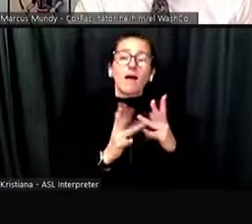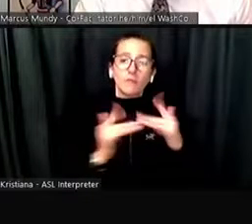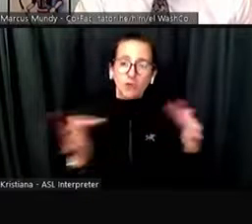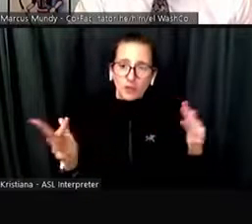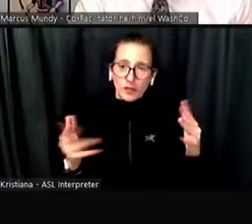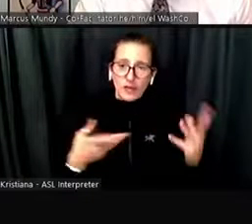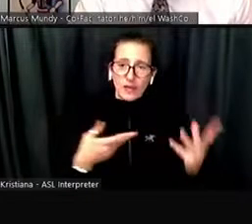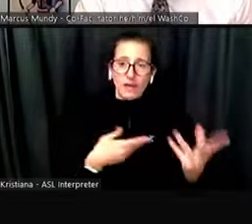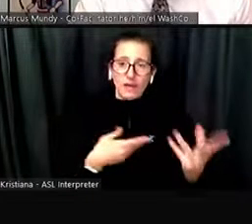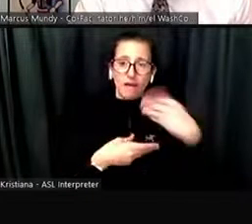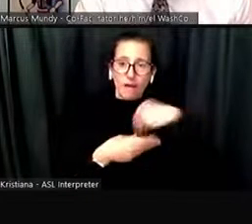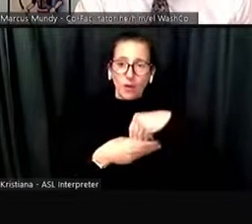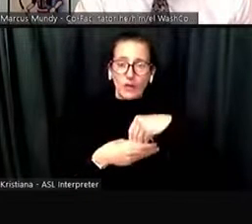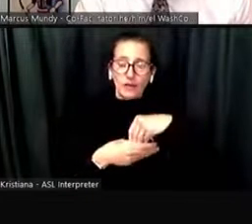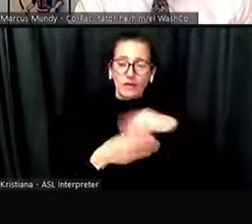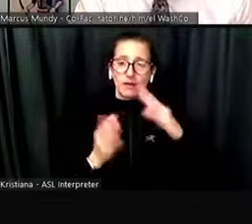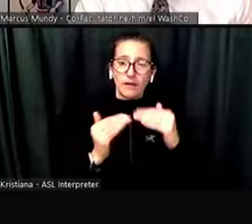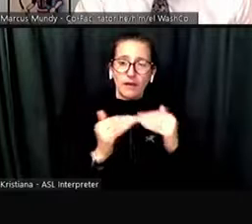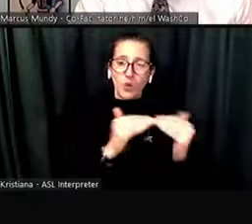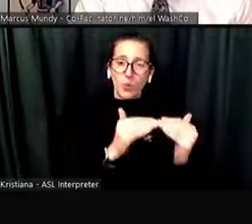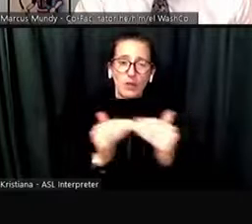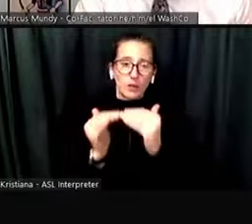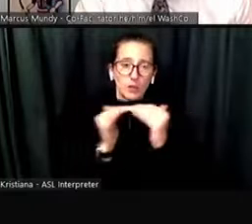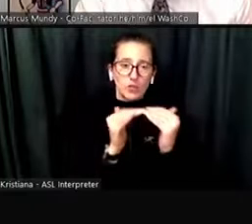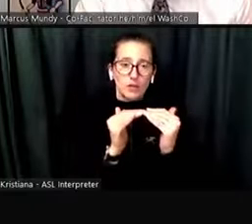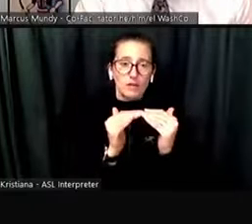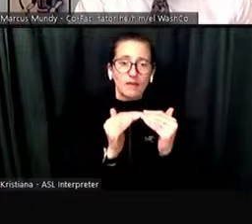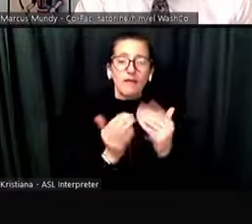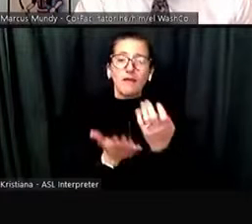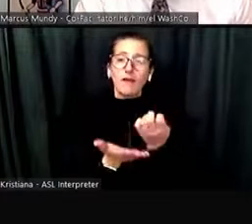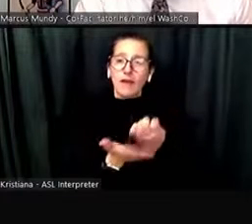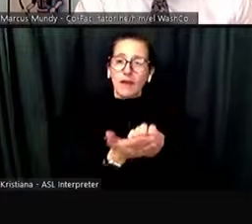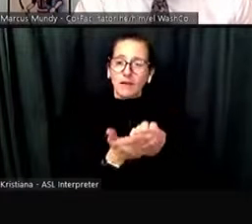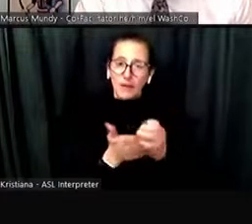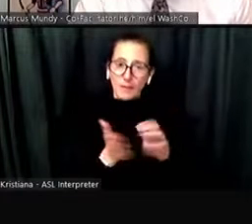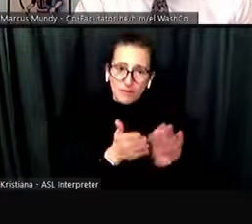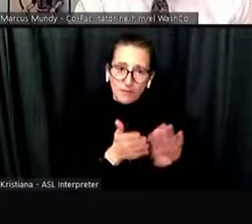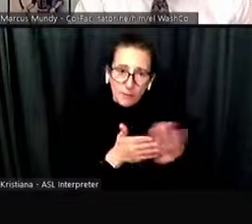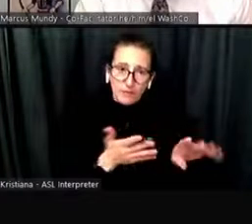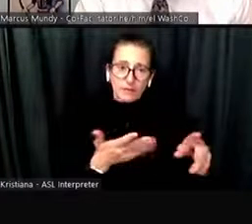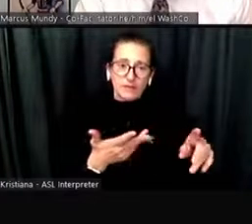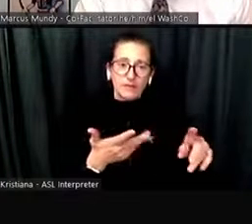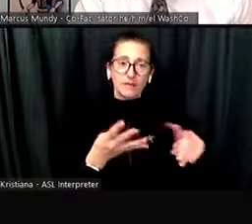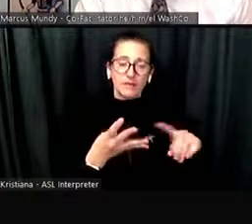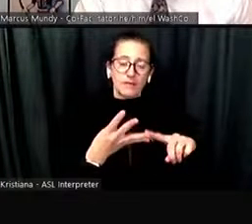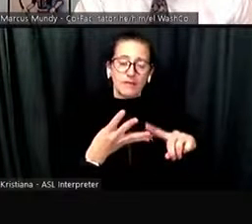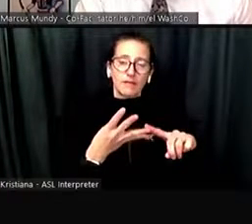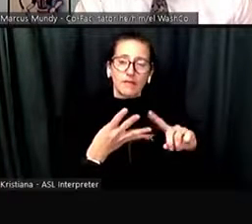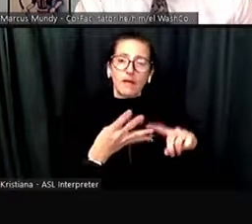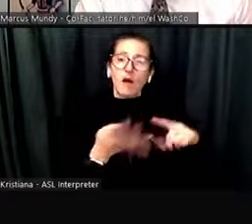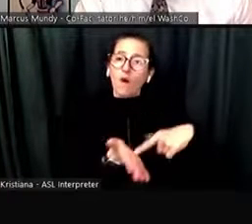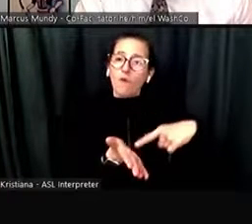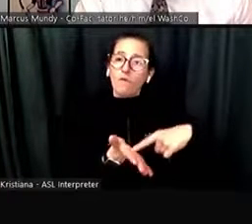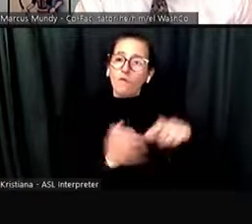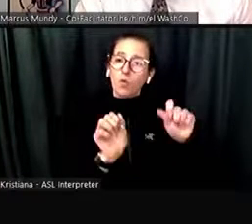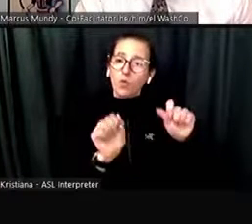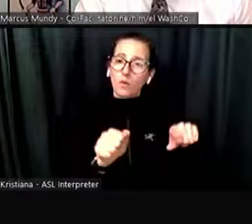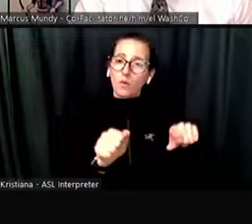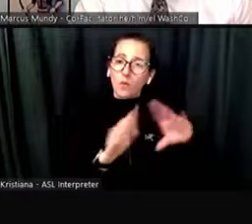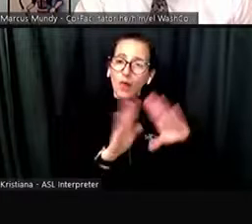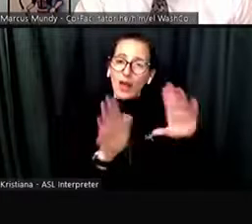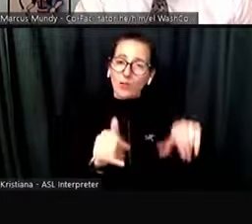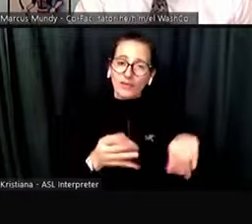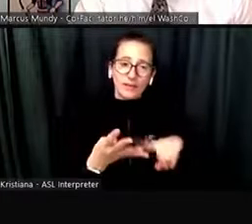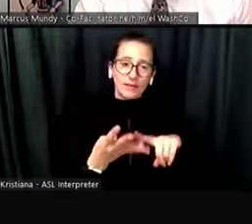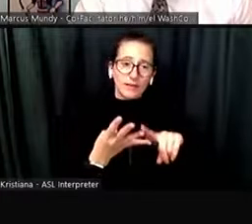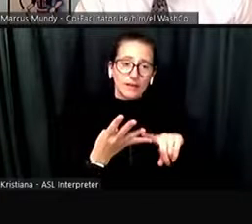of the county, the affordable housing, as well as the transportation. Those are 4 areas of high priorities that has not being